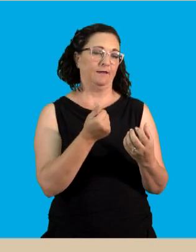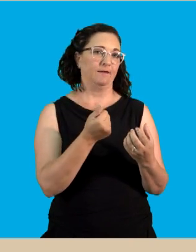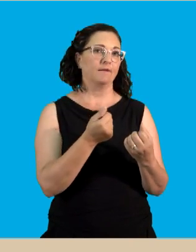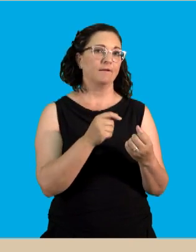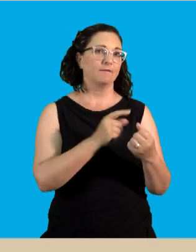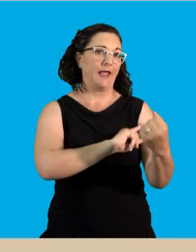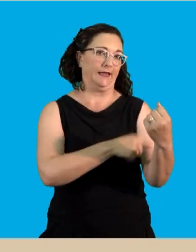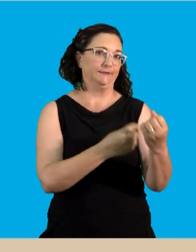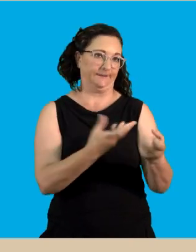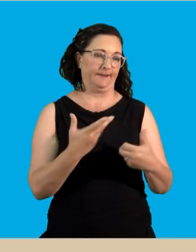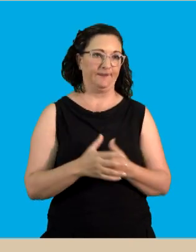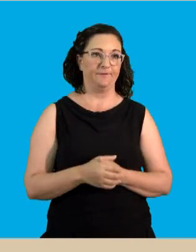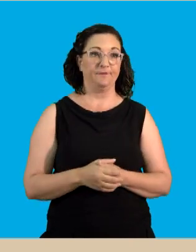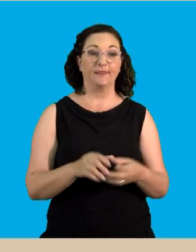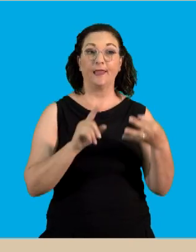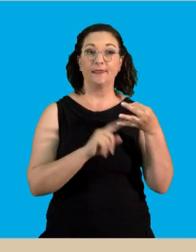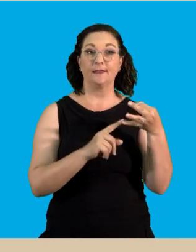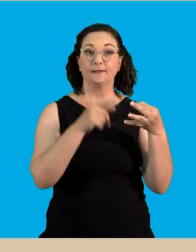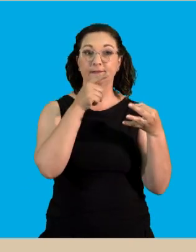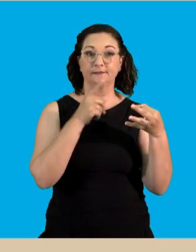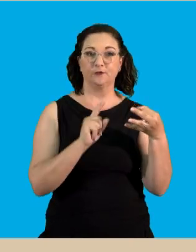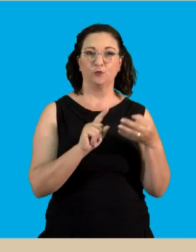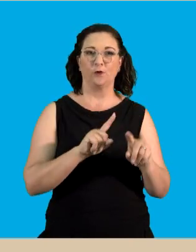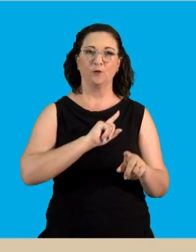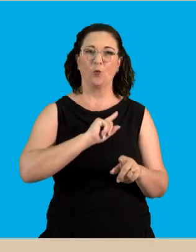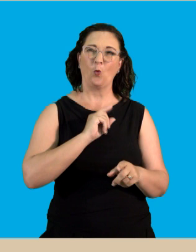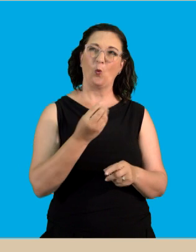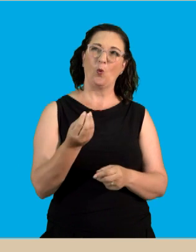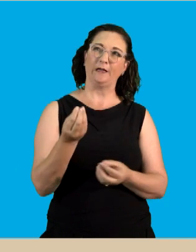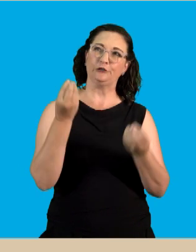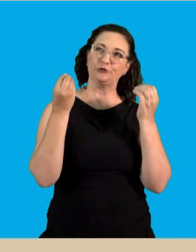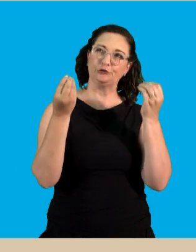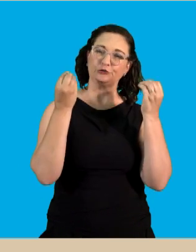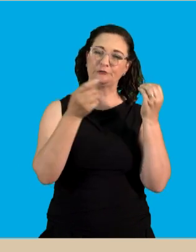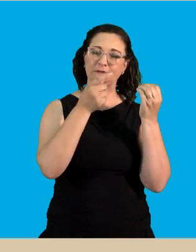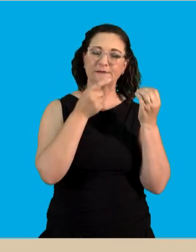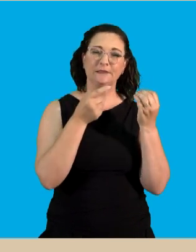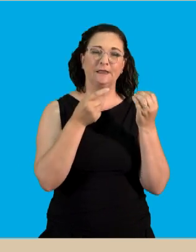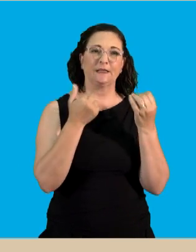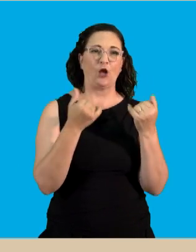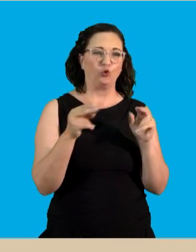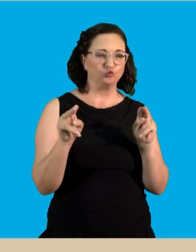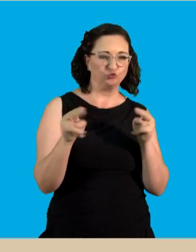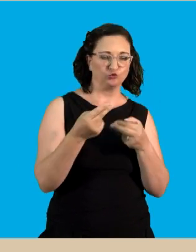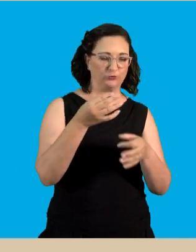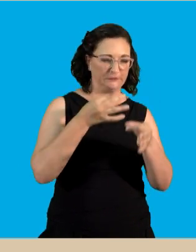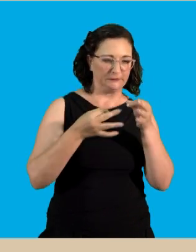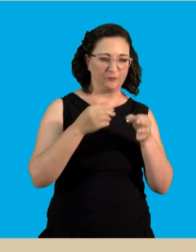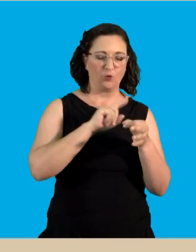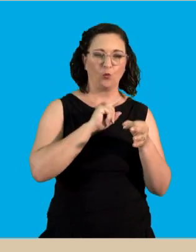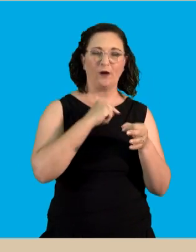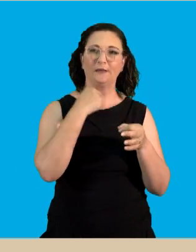at question 3. It says, briefly describe why the ancient Greeks called our galaxy the Milky